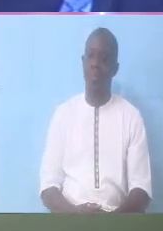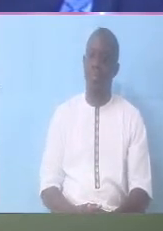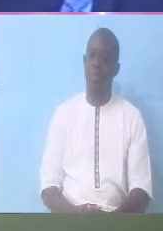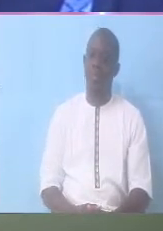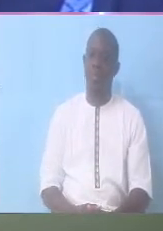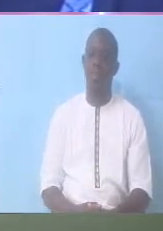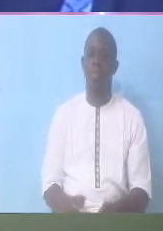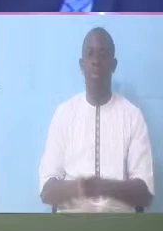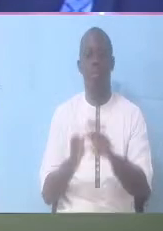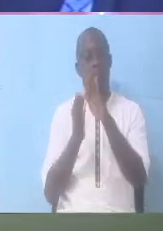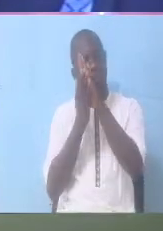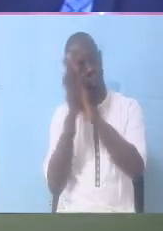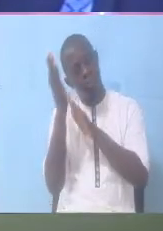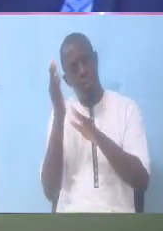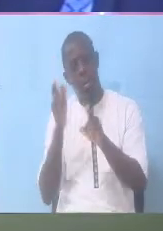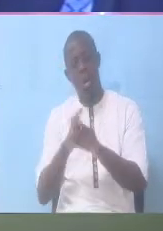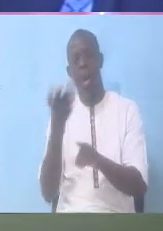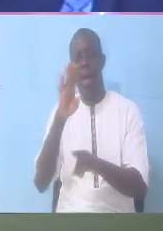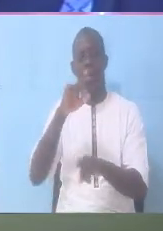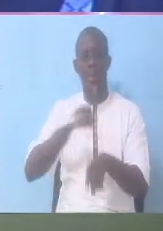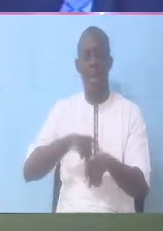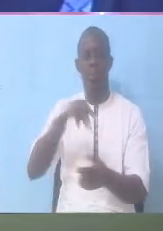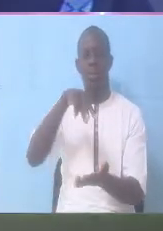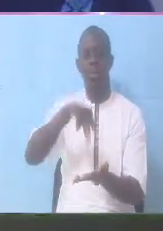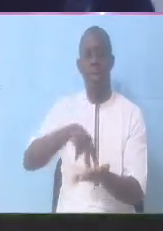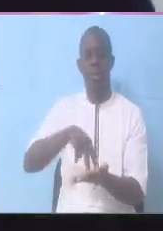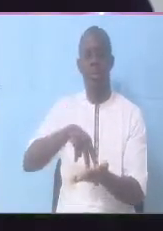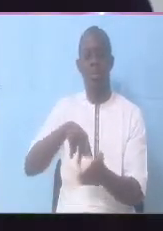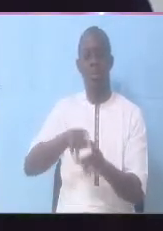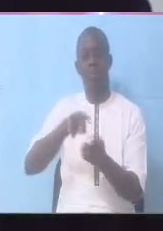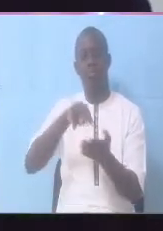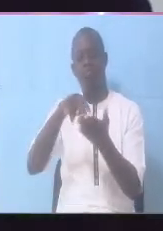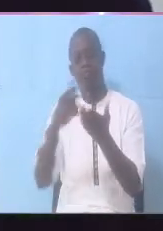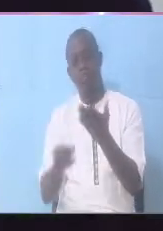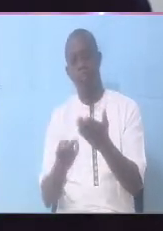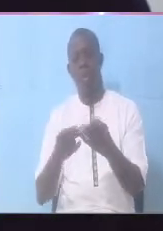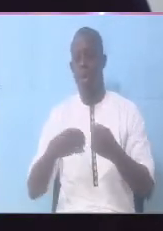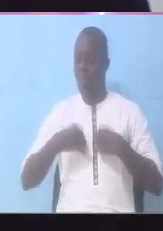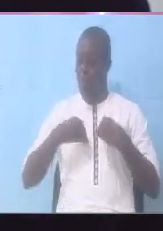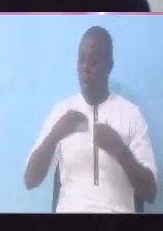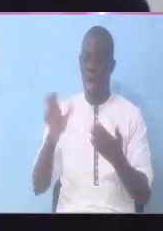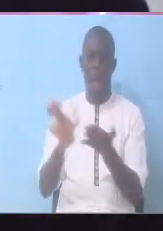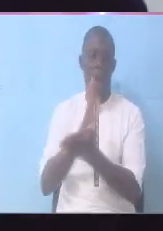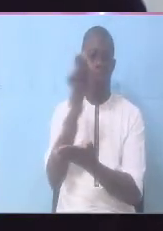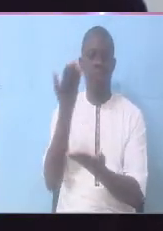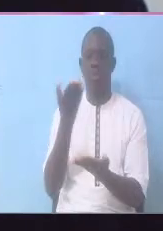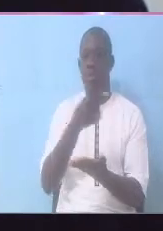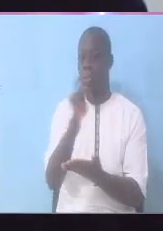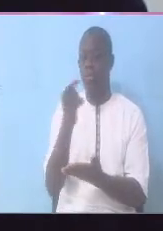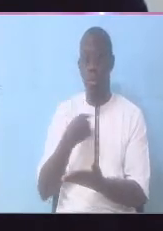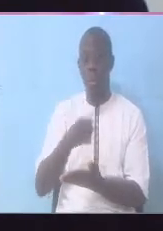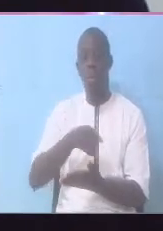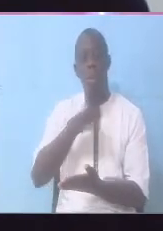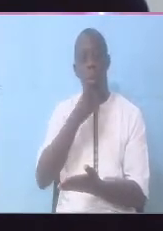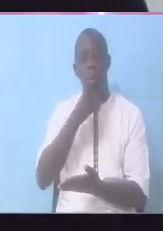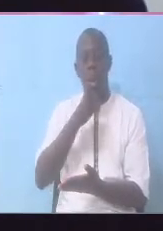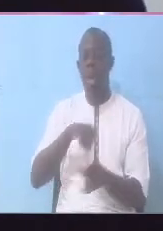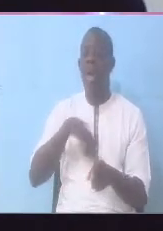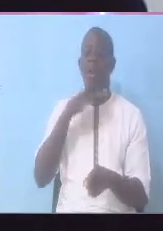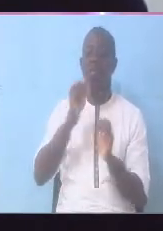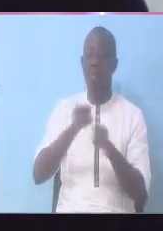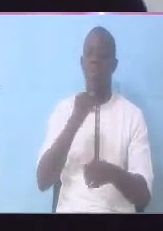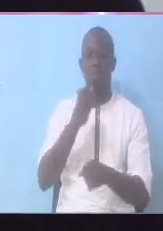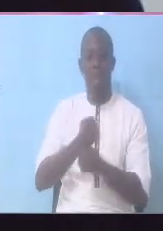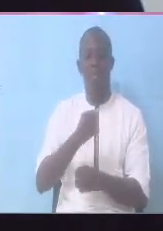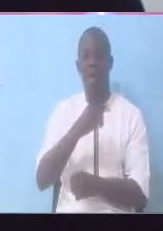lying down, anytime they stand, they fall down, and their clothes falling down. And these people are old enough to be my father and grandmothers. I couldn't